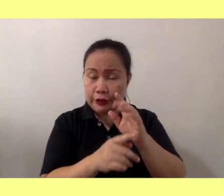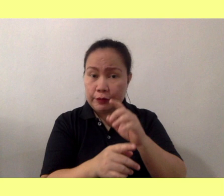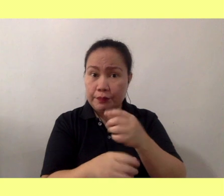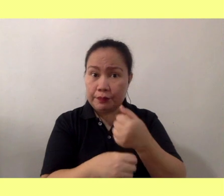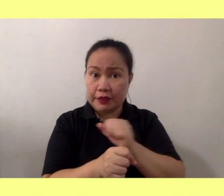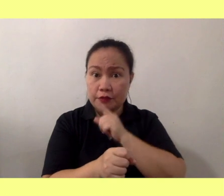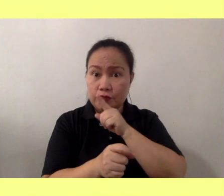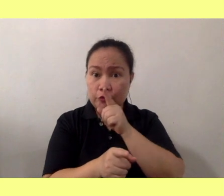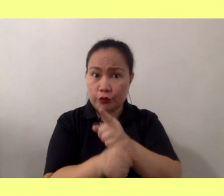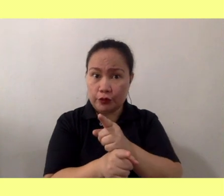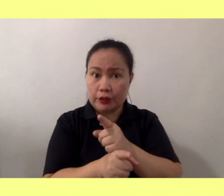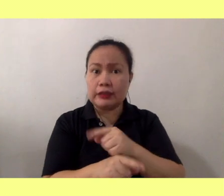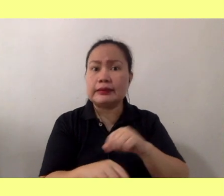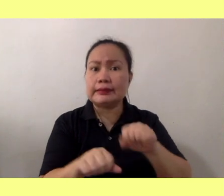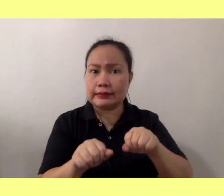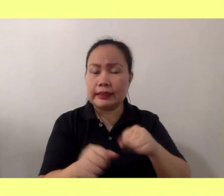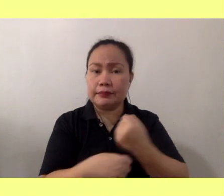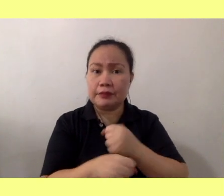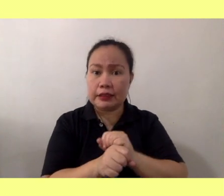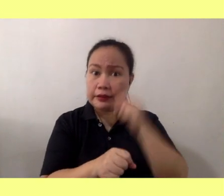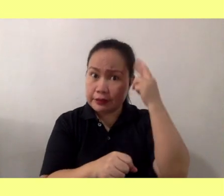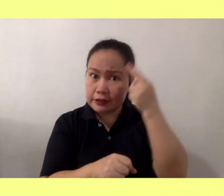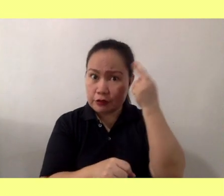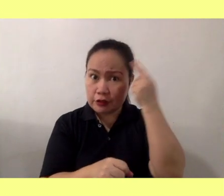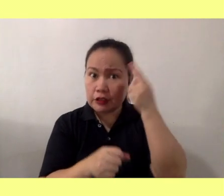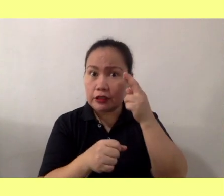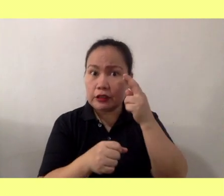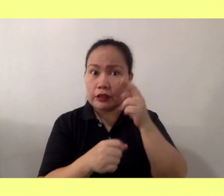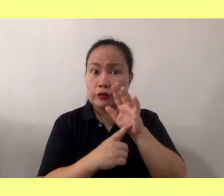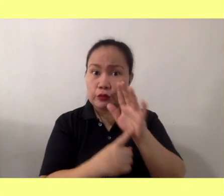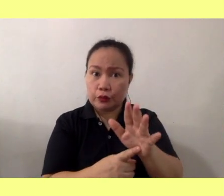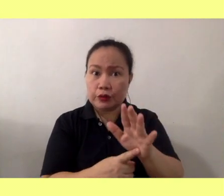reason in proving other statements.